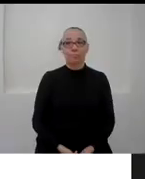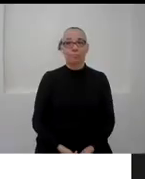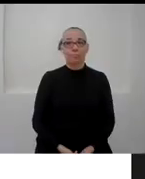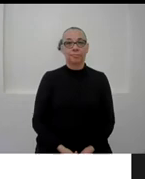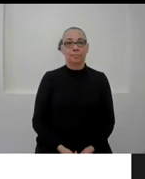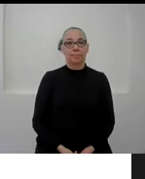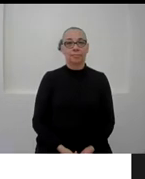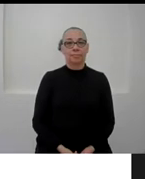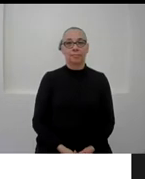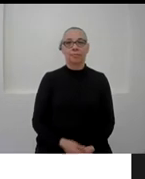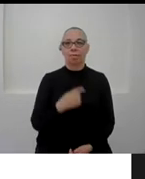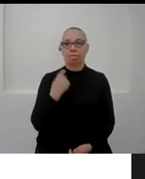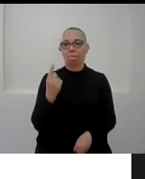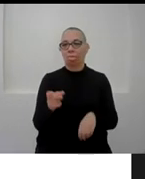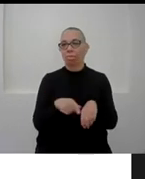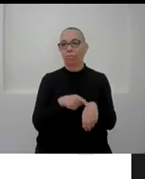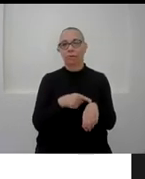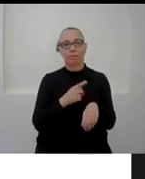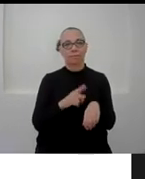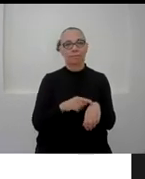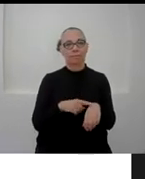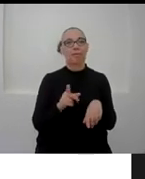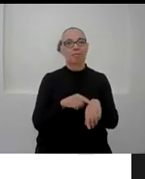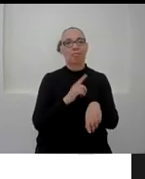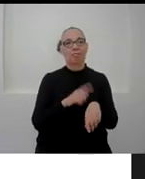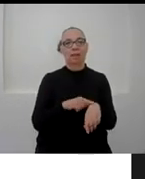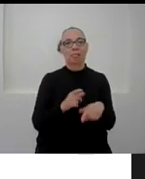It always takes a little bit longer to do this than you expect.